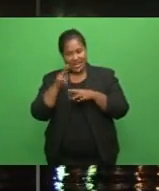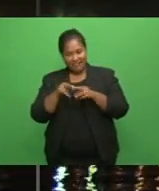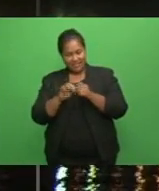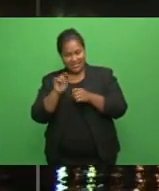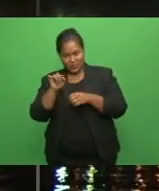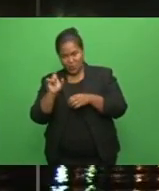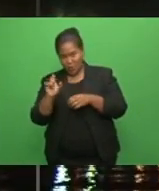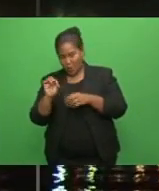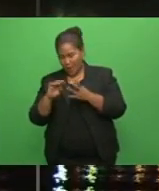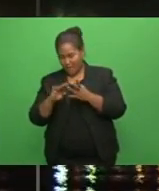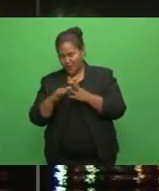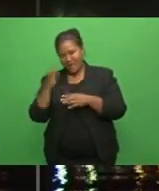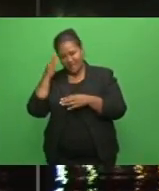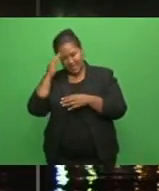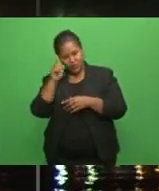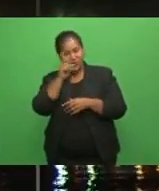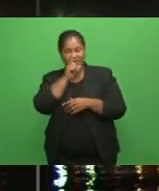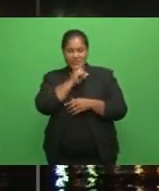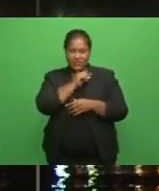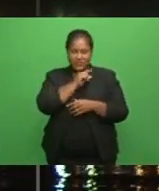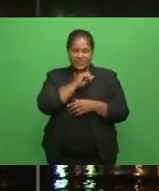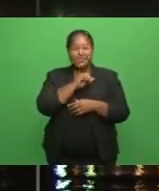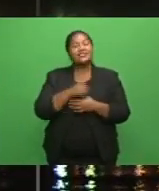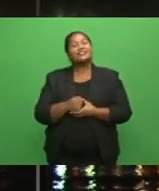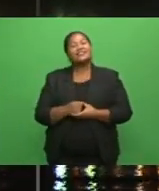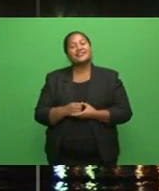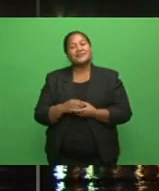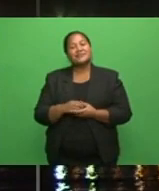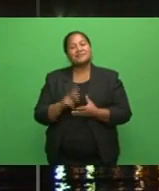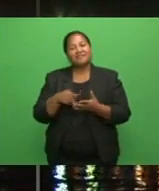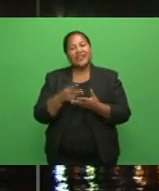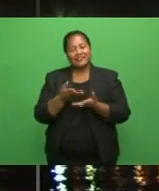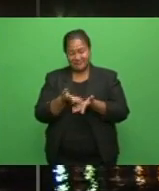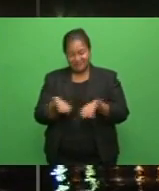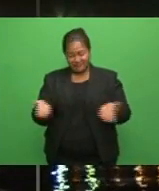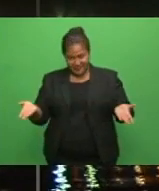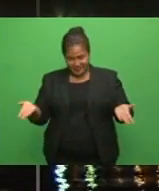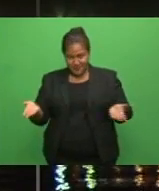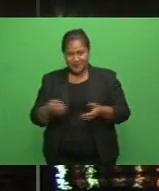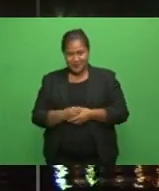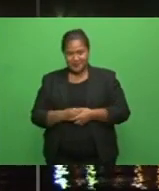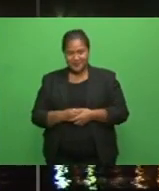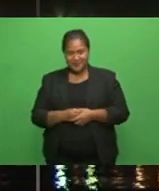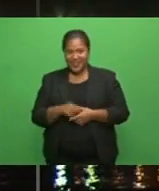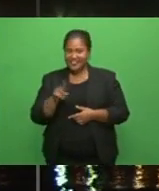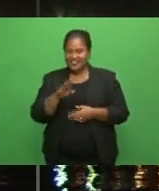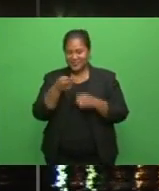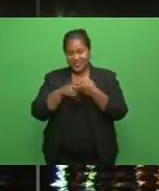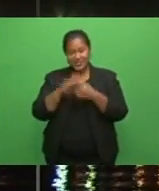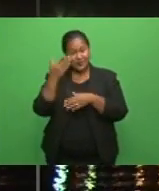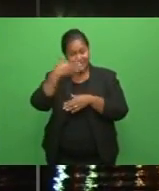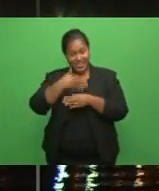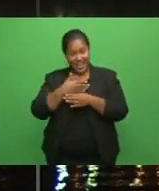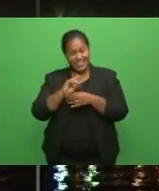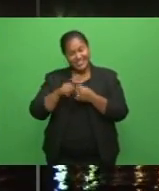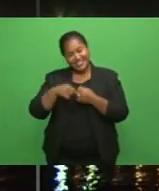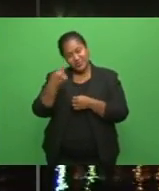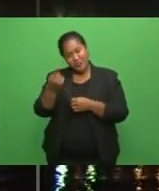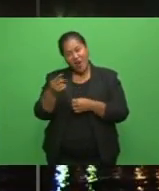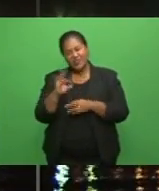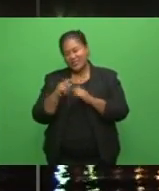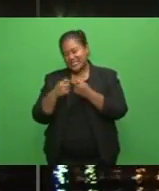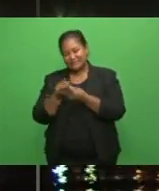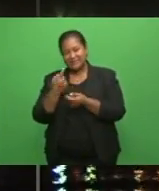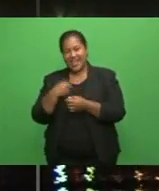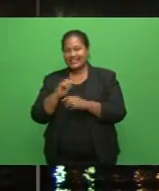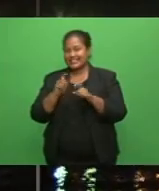fbcnews@fbc.com.fj, by Facebook page FBC News, and our Twitter page at FBC_news. That's your news for tonight. Until tomorrow, from the team and I,